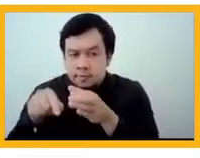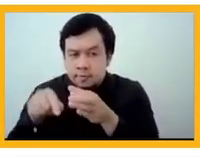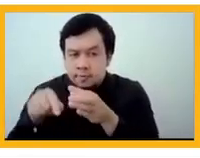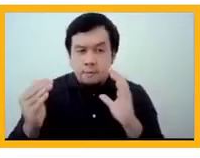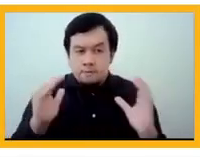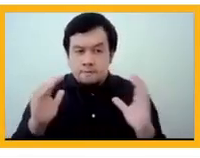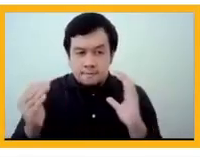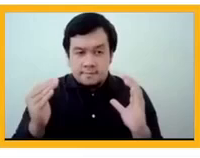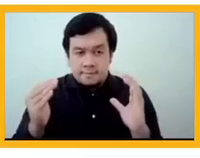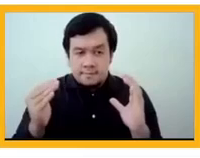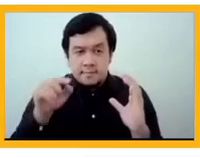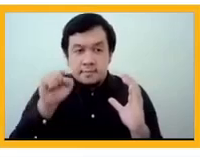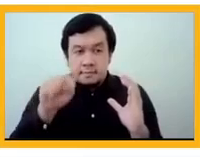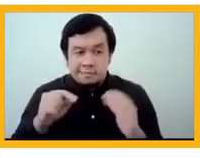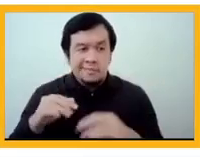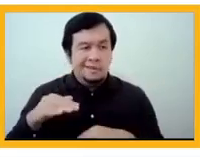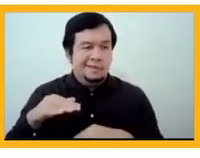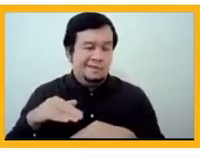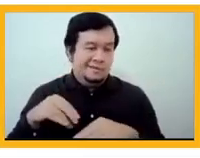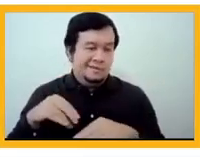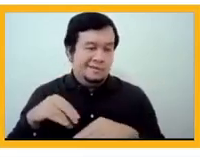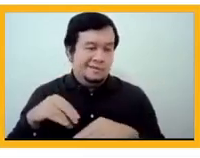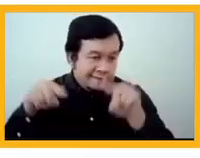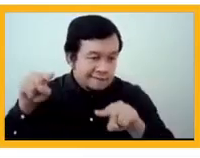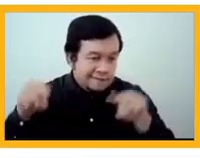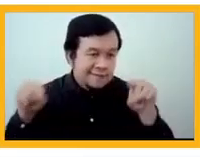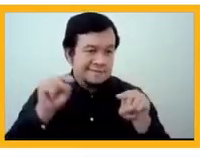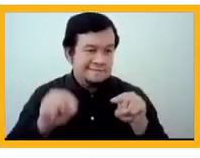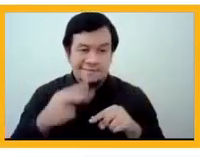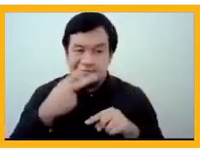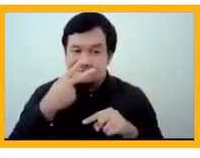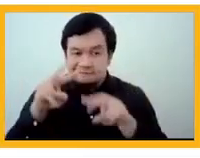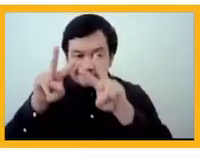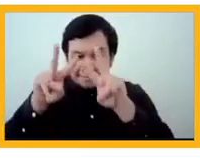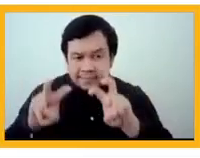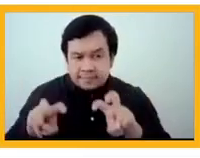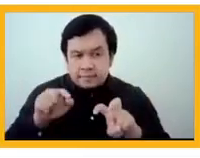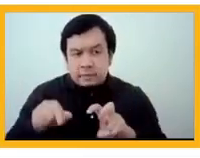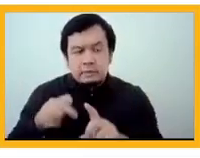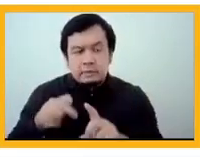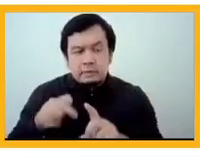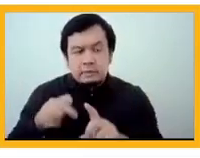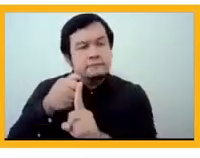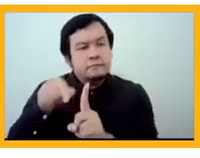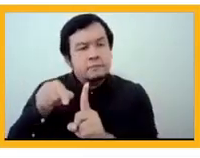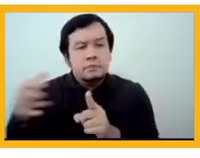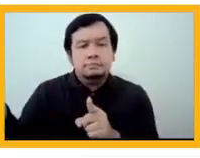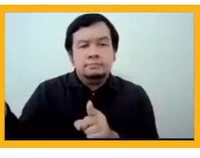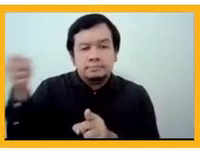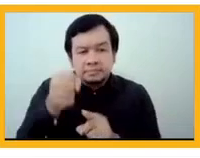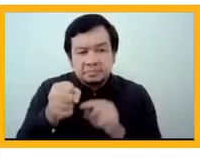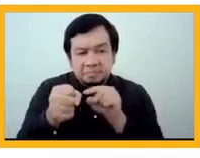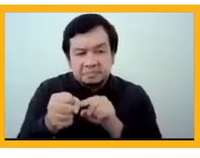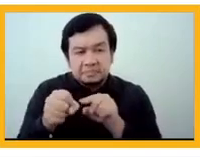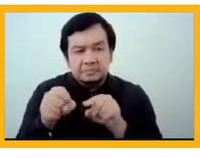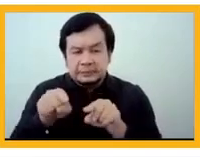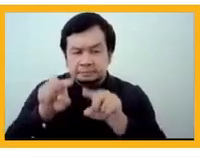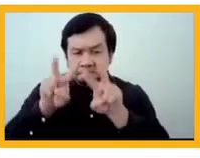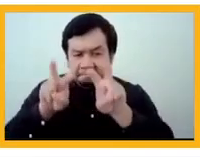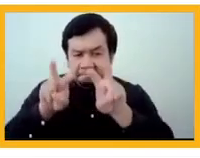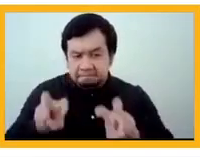are studies that get you positive and modest positive effects. There are studies that get you large positive effects. There are many studies that get you zero